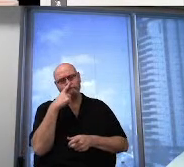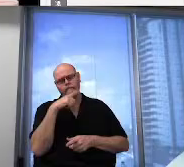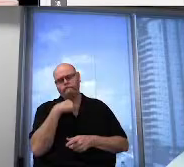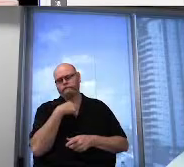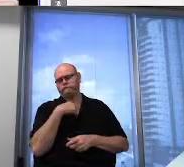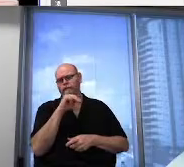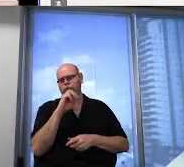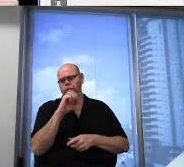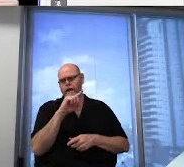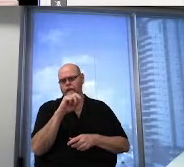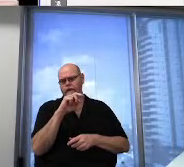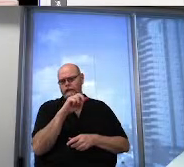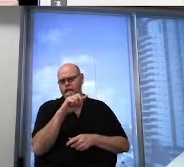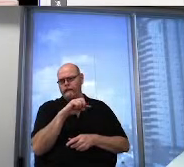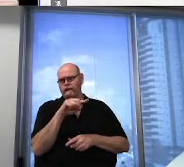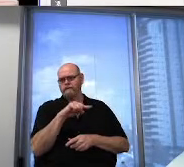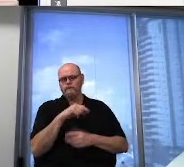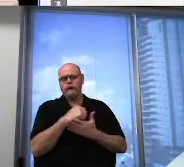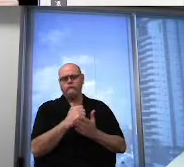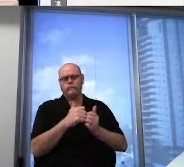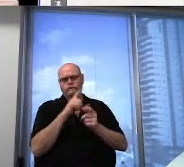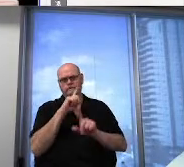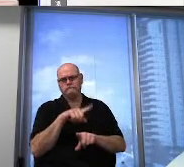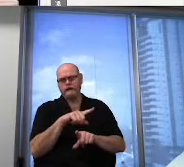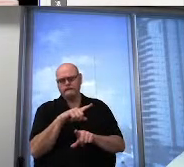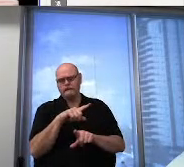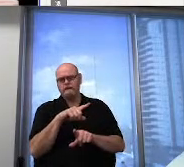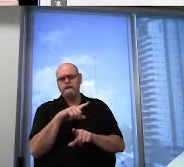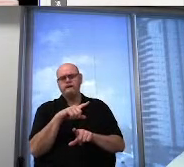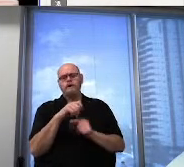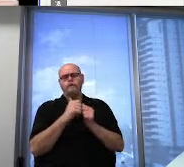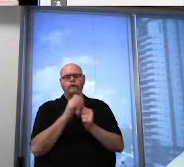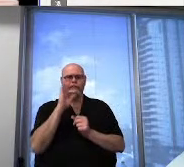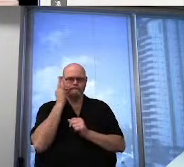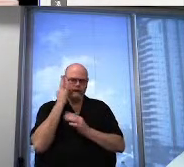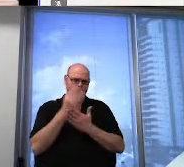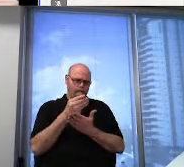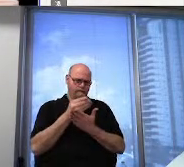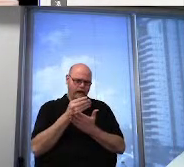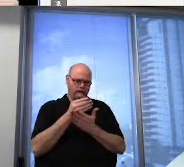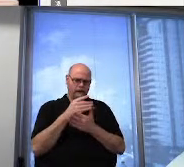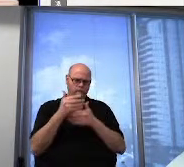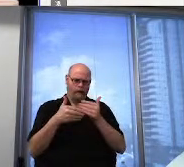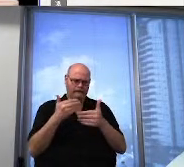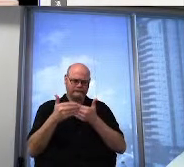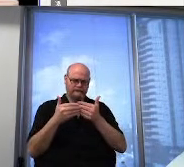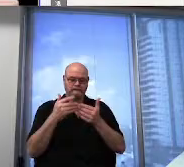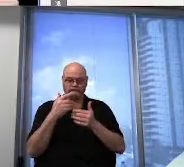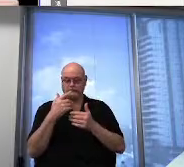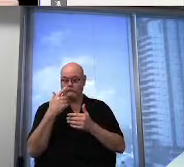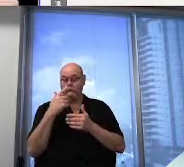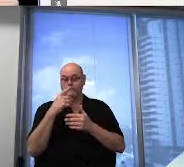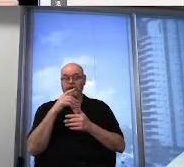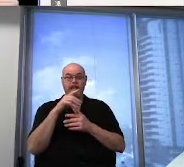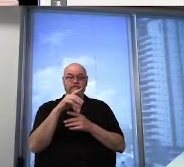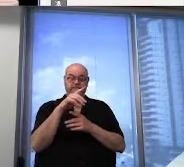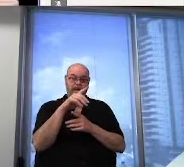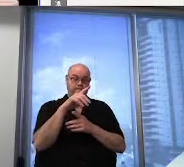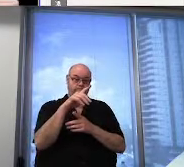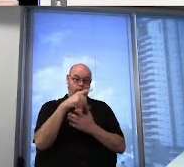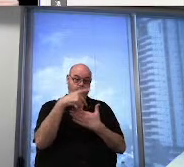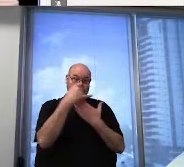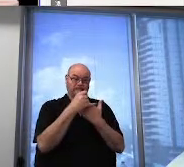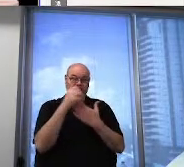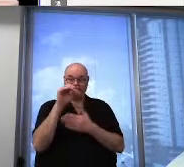If I may, Pedro Melendez, and help you with the response in here. In the federal funding process, while a project could be